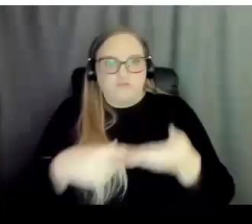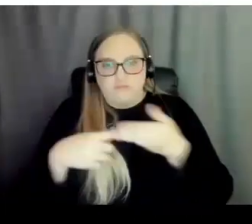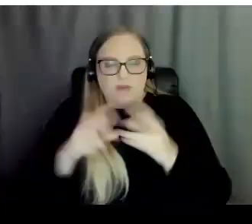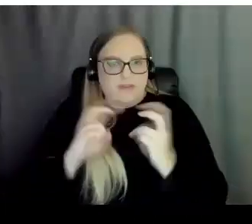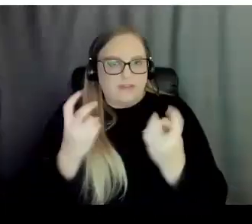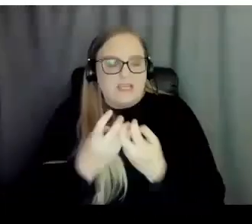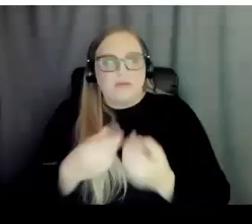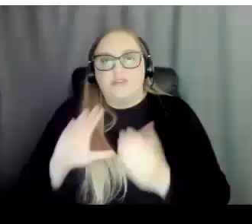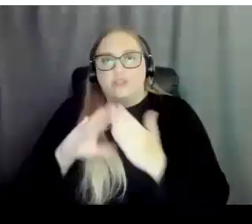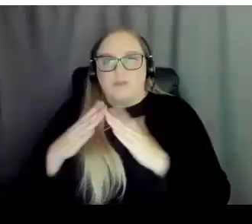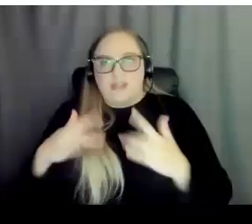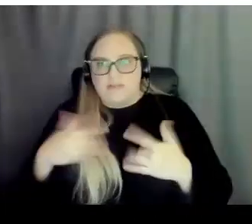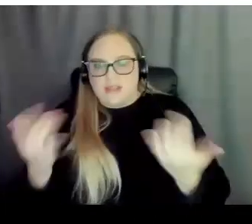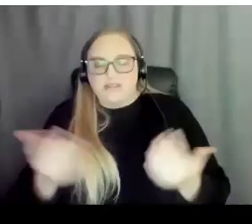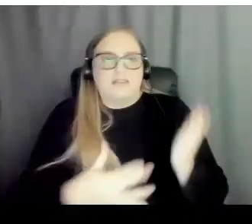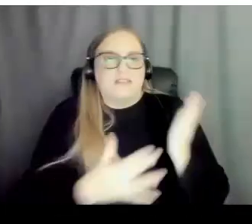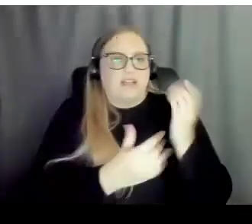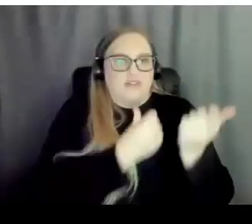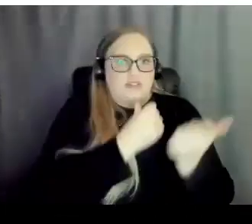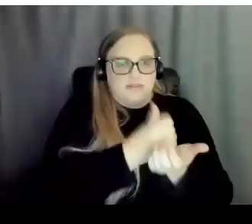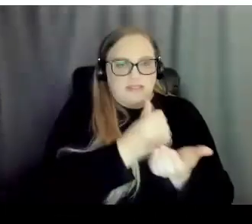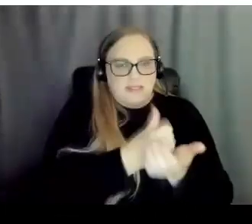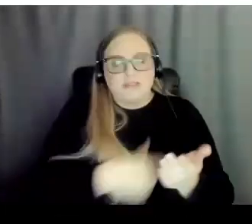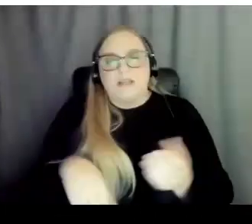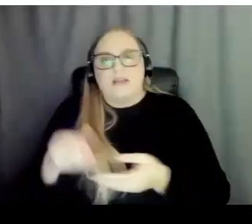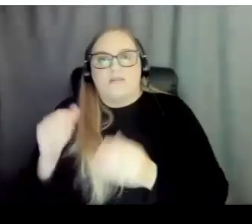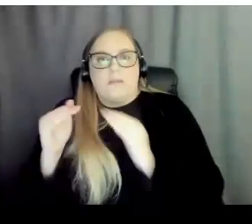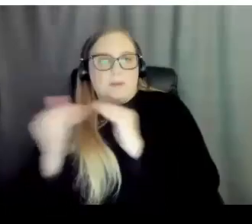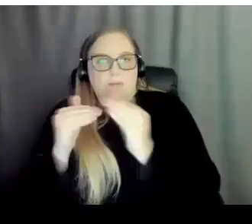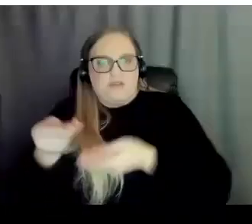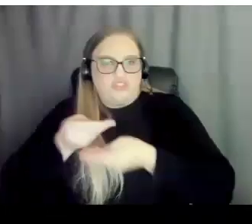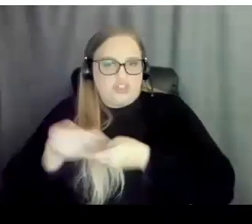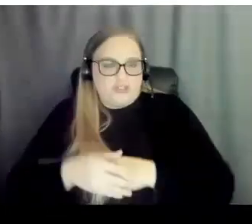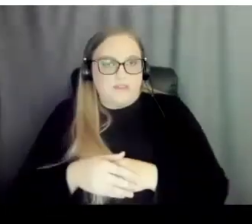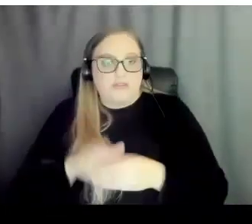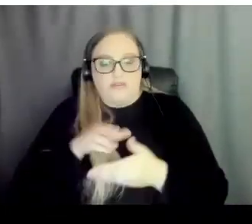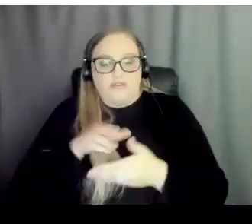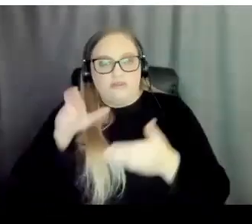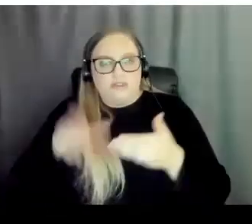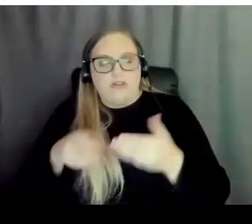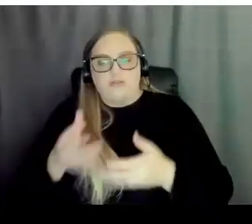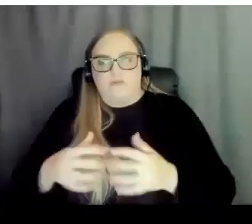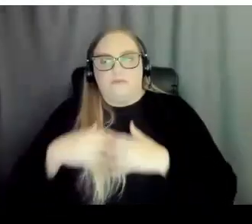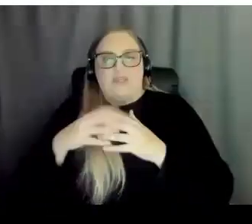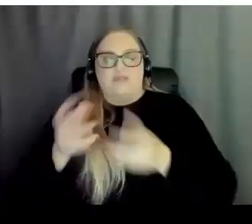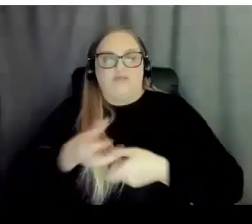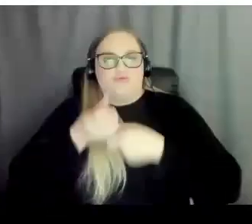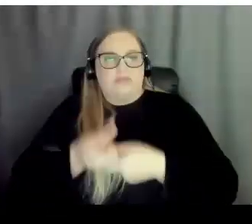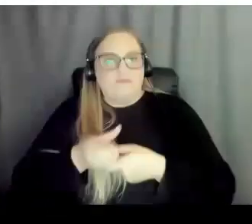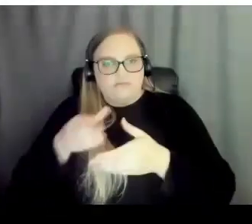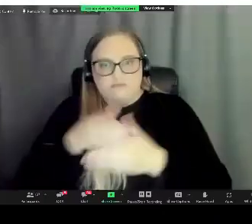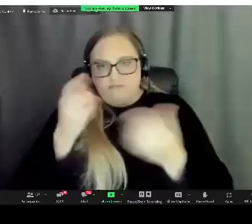technical assistance, and facilitate peer exchanges. The intended outcomes are to build trust and create a shared understanding of